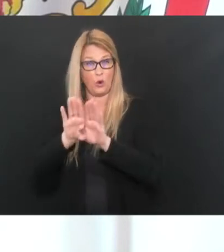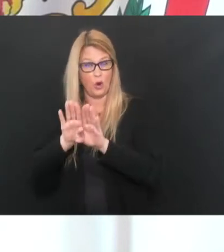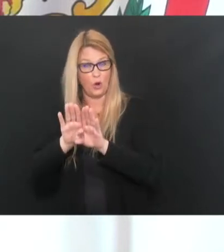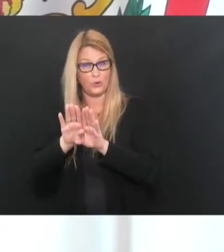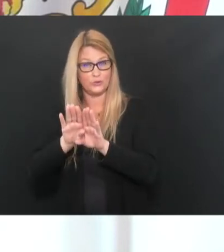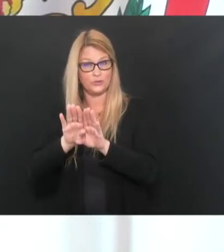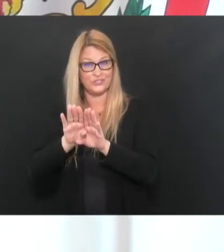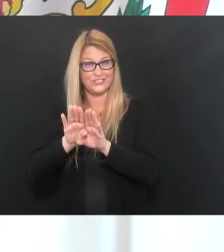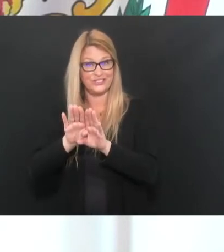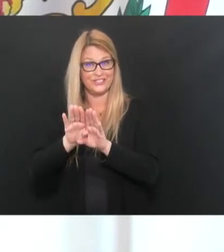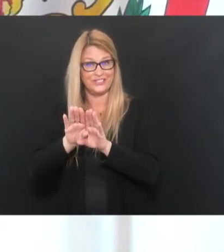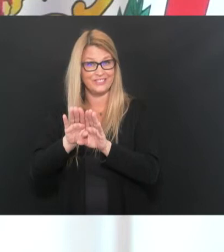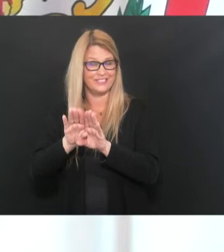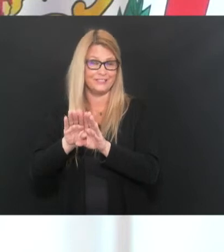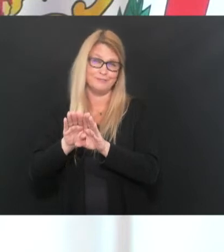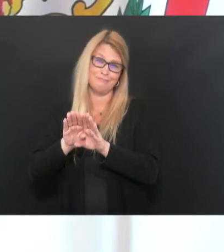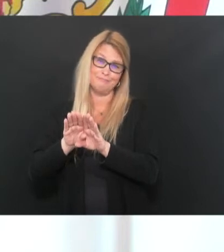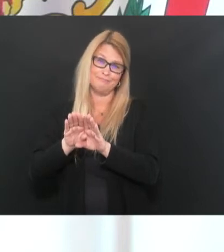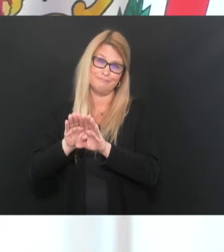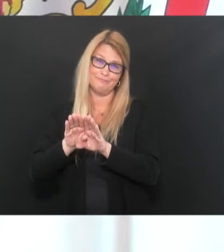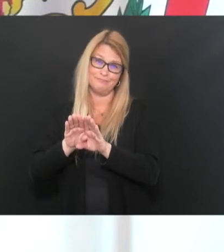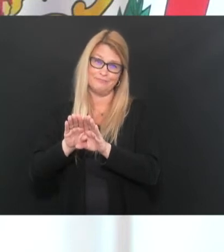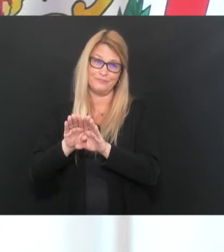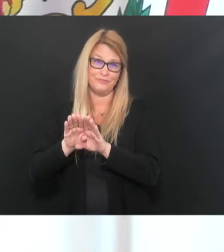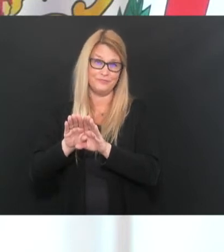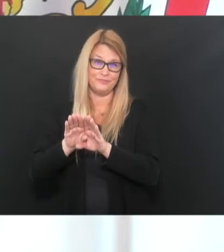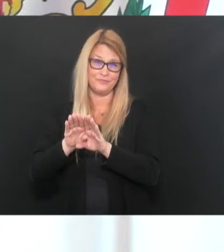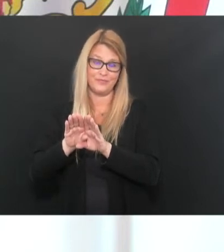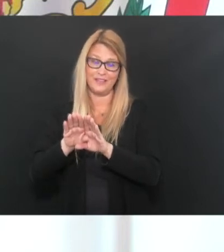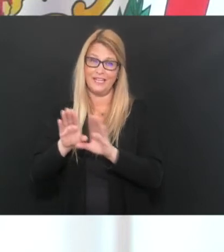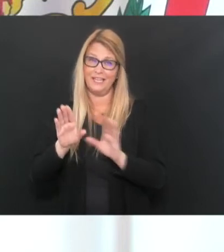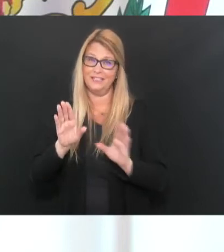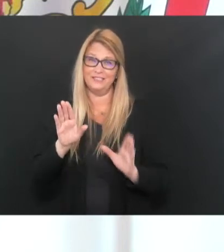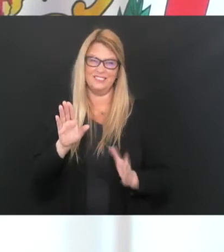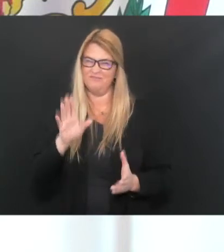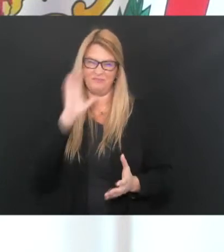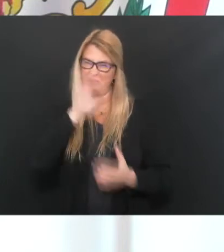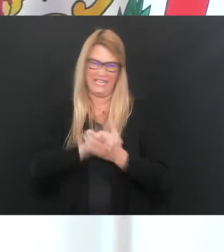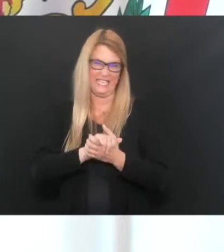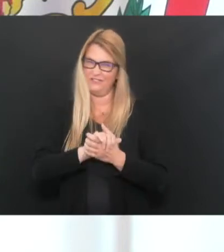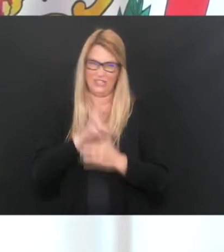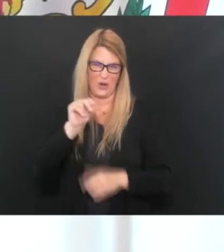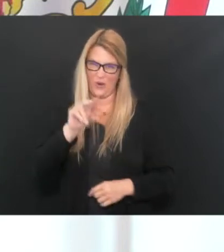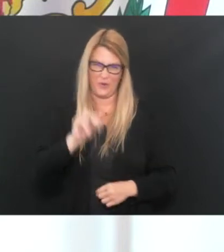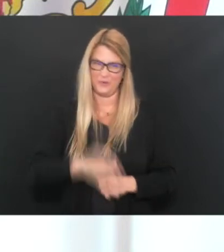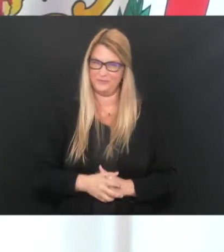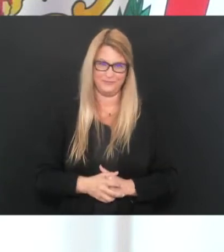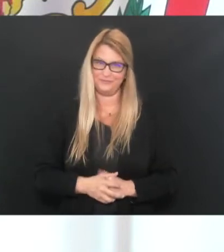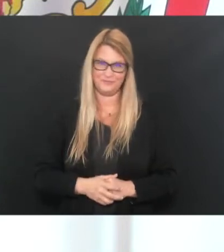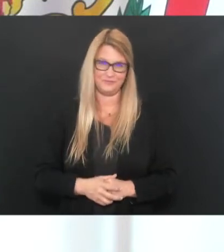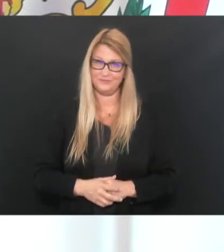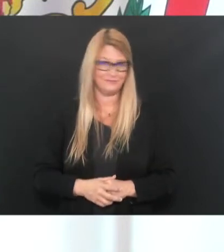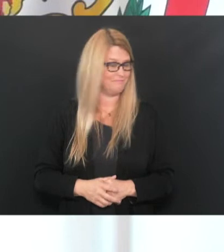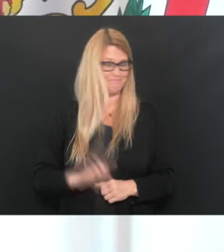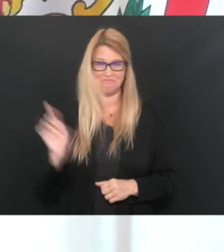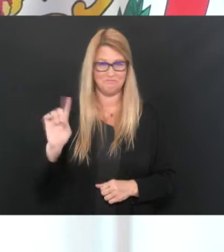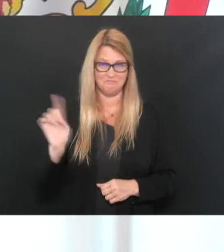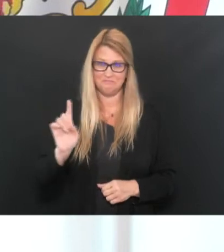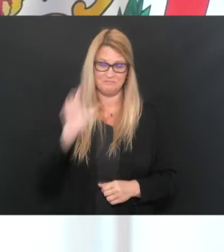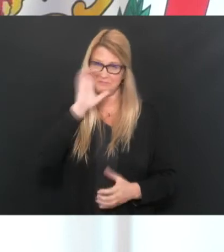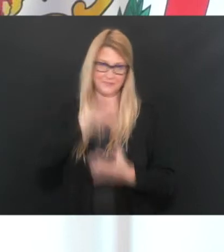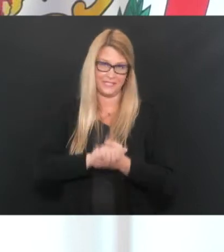very rapid, format or plan? I don't believe it. I don't believe it in any